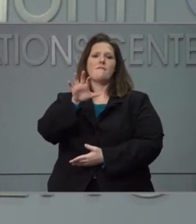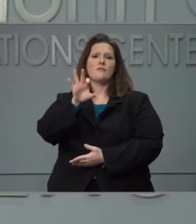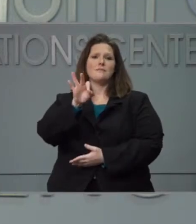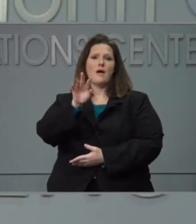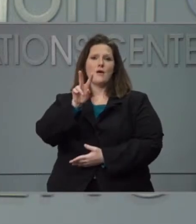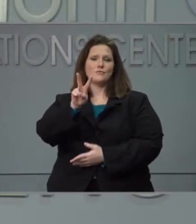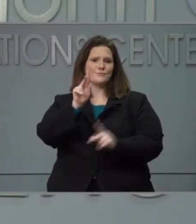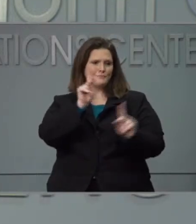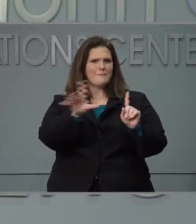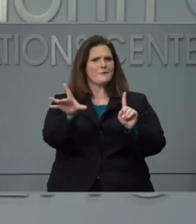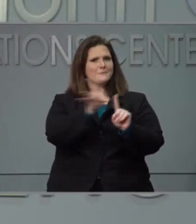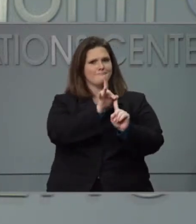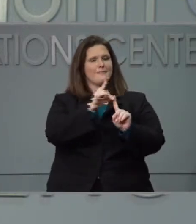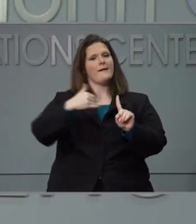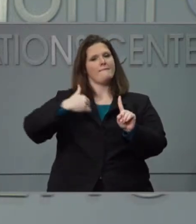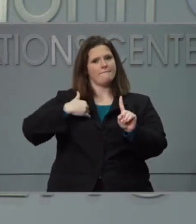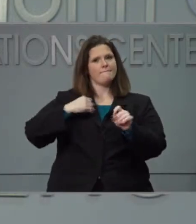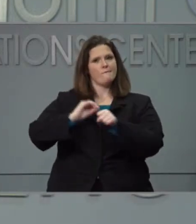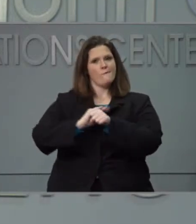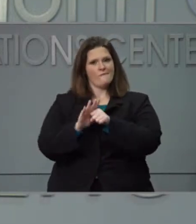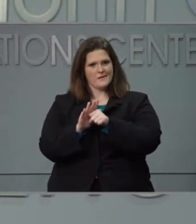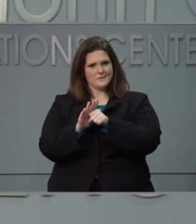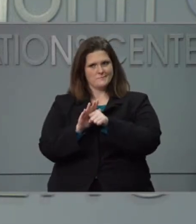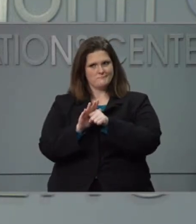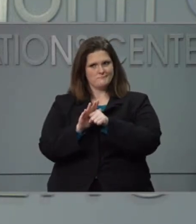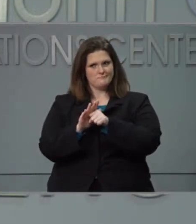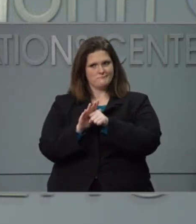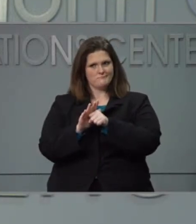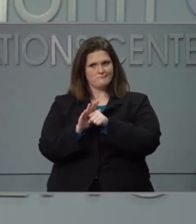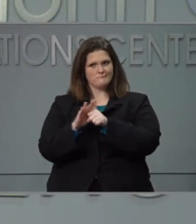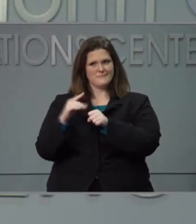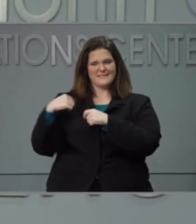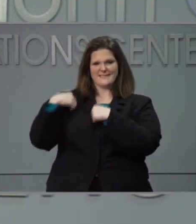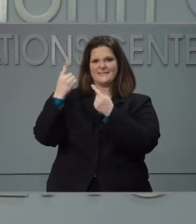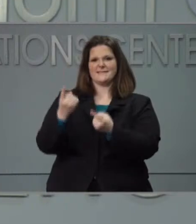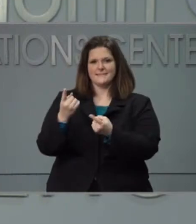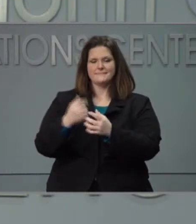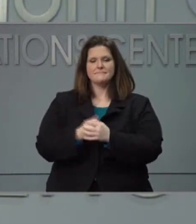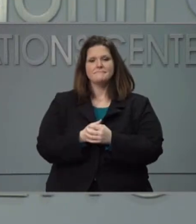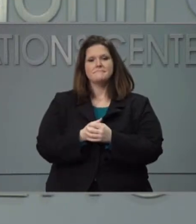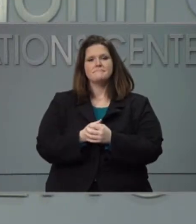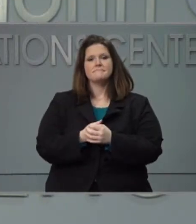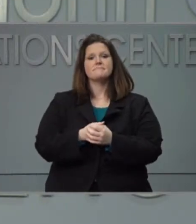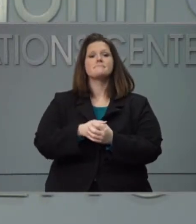250,592 cases, over 250,000 COVID-19 cases we've had in our state.